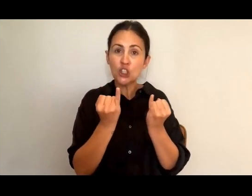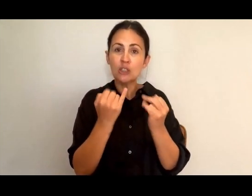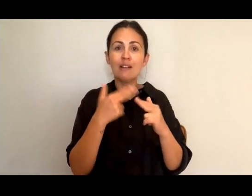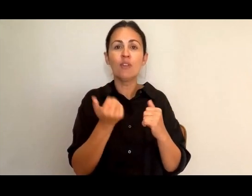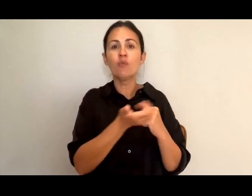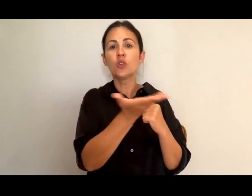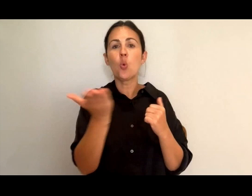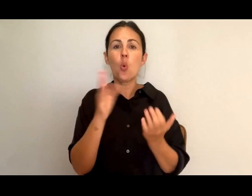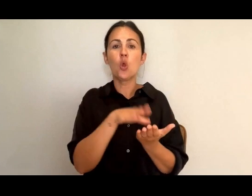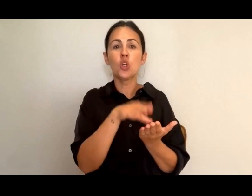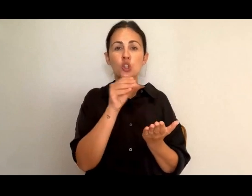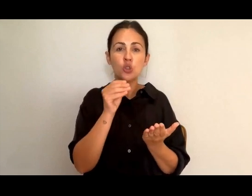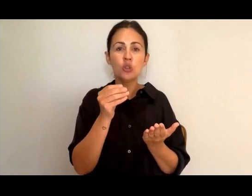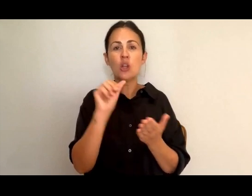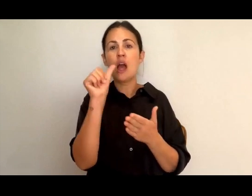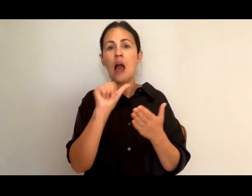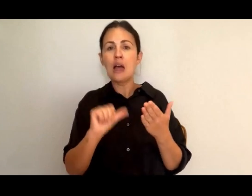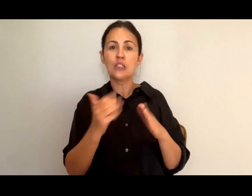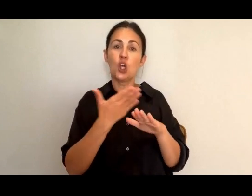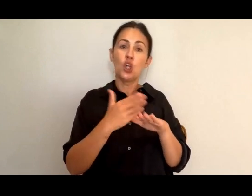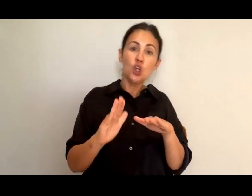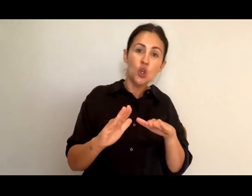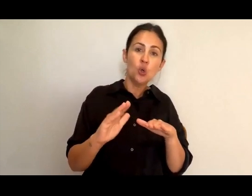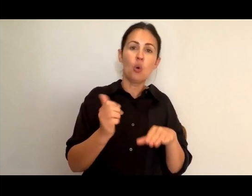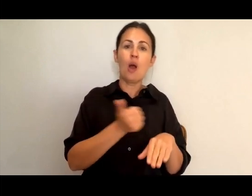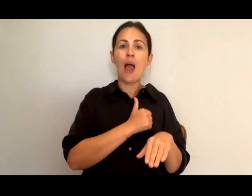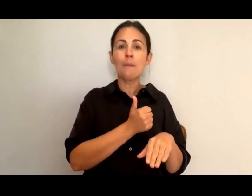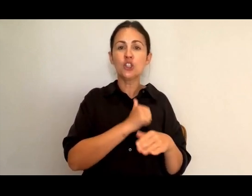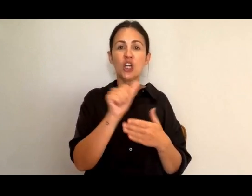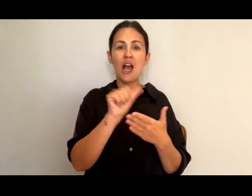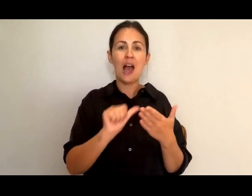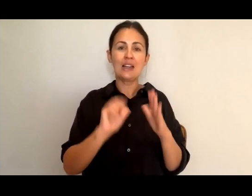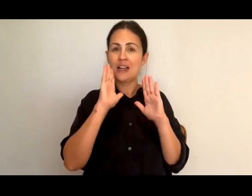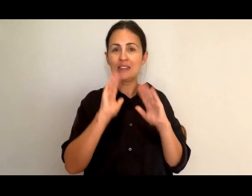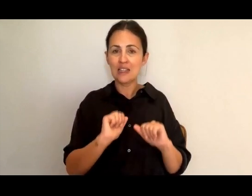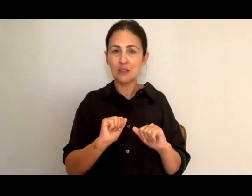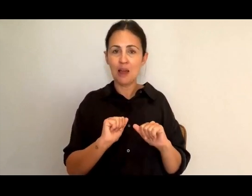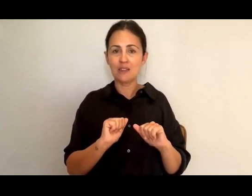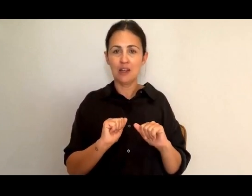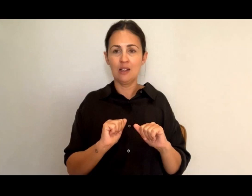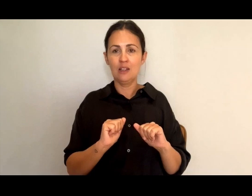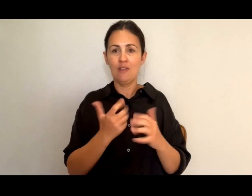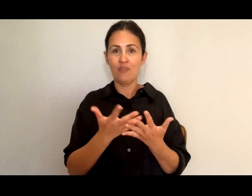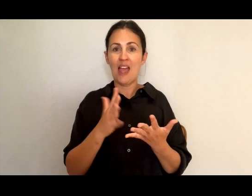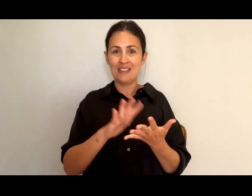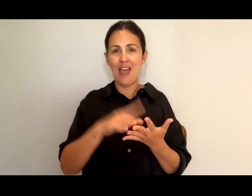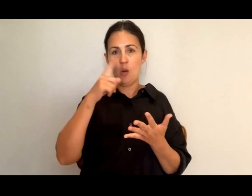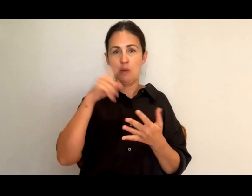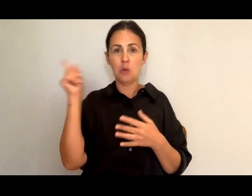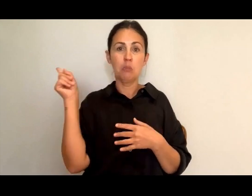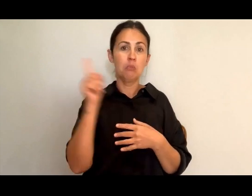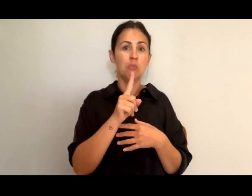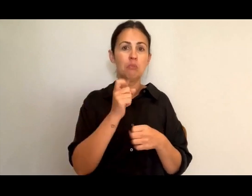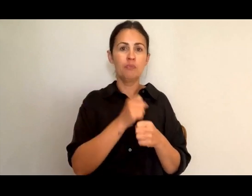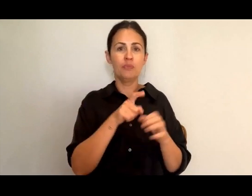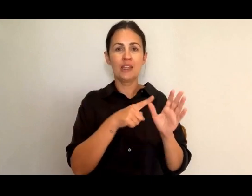who might be emerging artists or amateur artists can be a part of that, means that they draw people into the gallery. So they use it as a vehicle